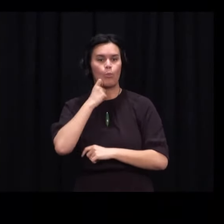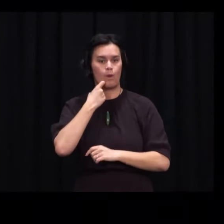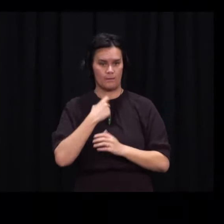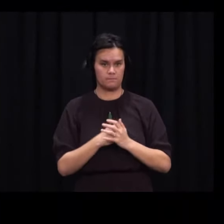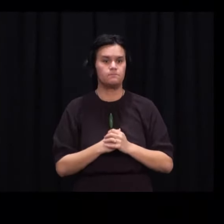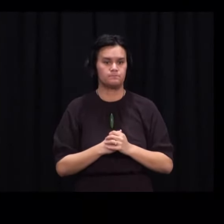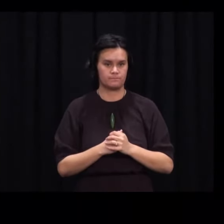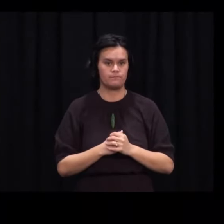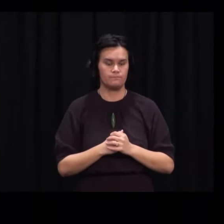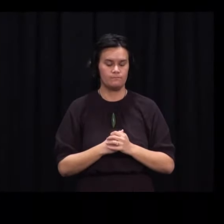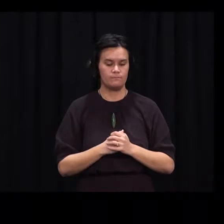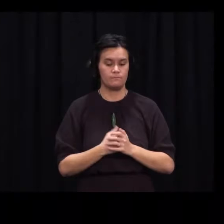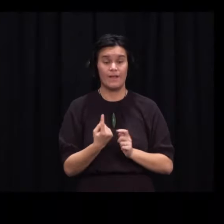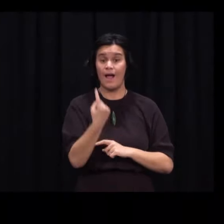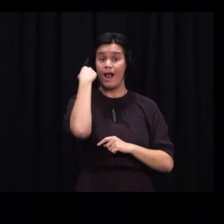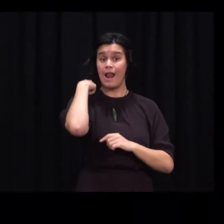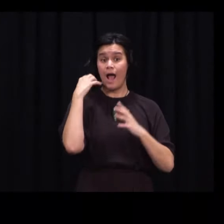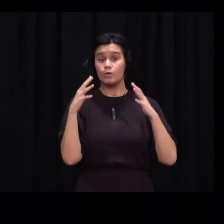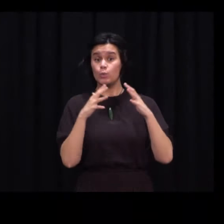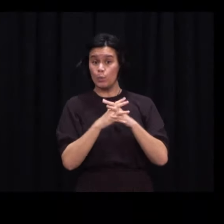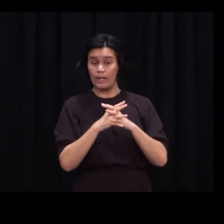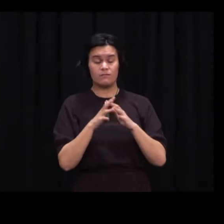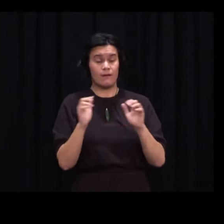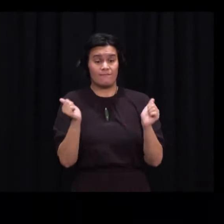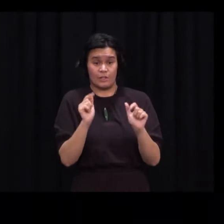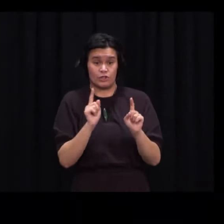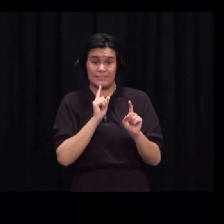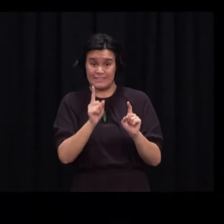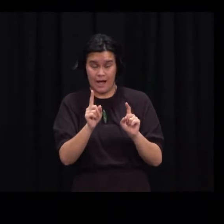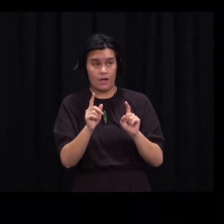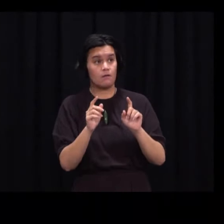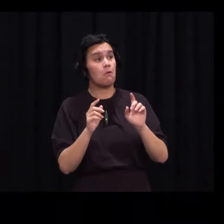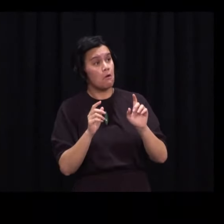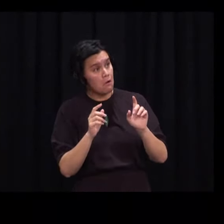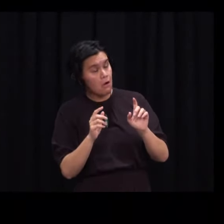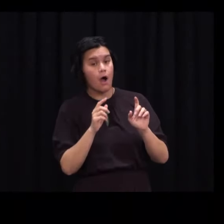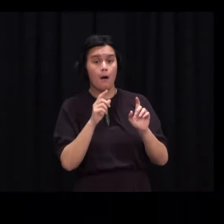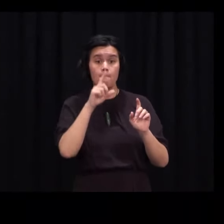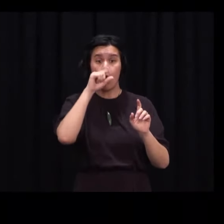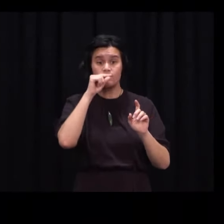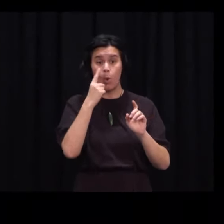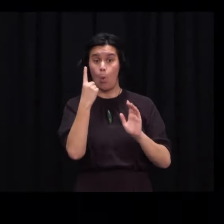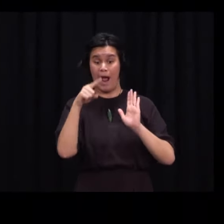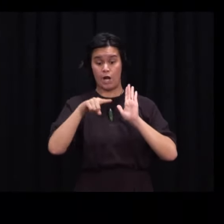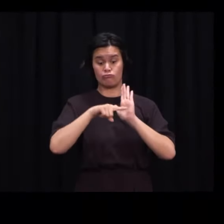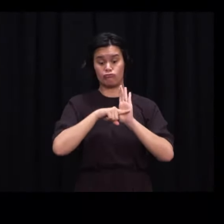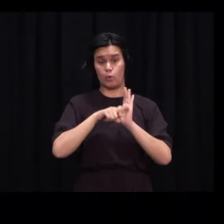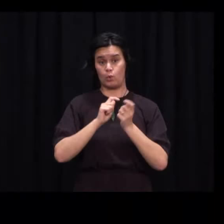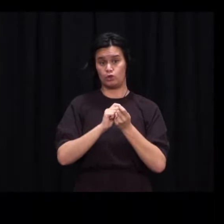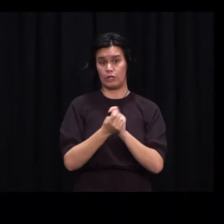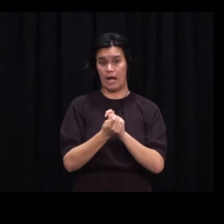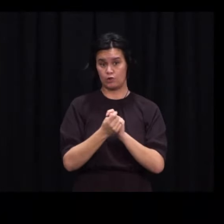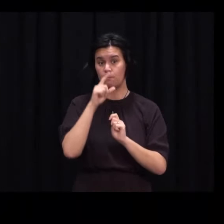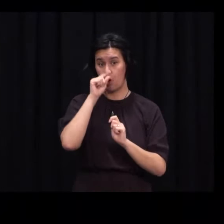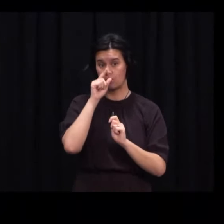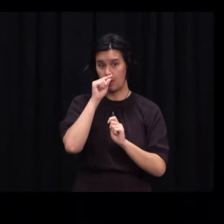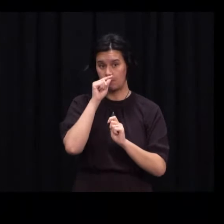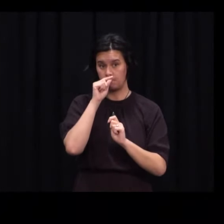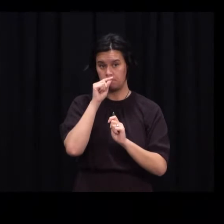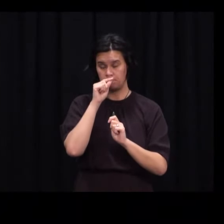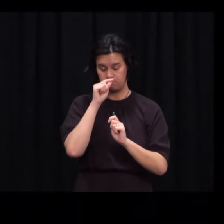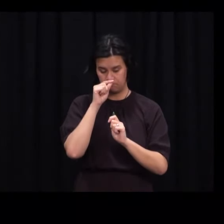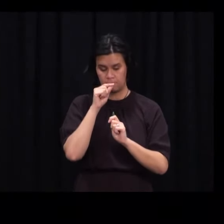last week, though, a view that with Auckland's move, there is an ability to allow one more minor change for the rest of the country, around